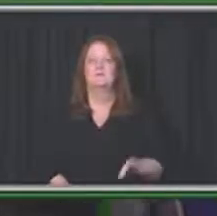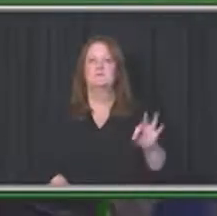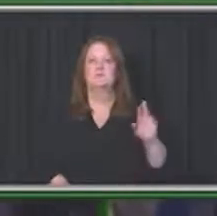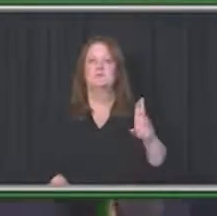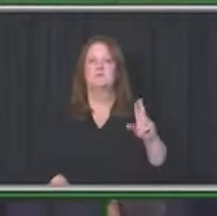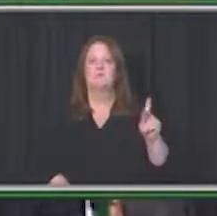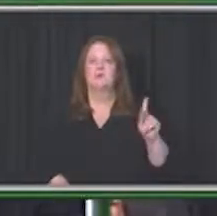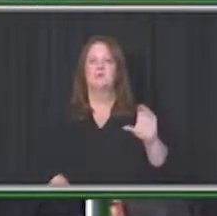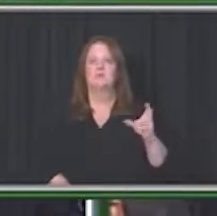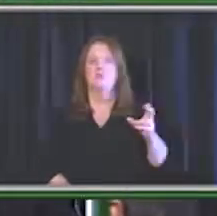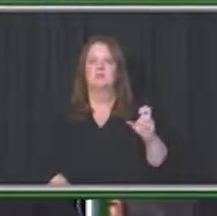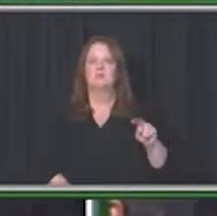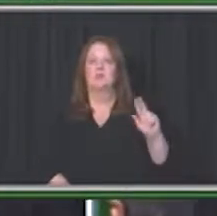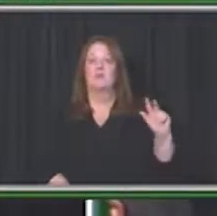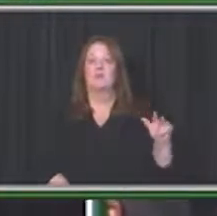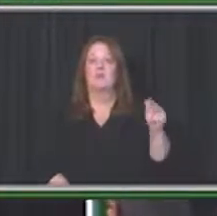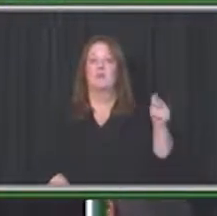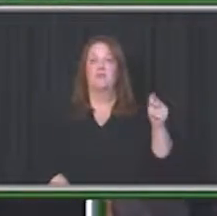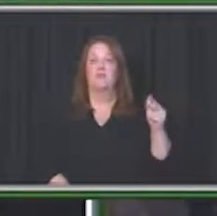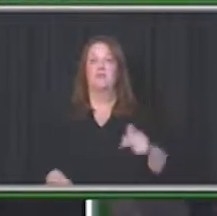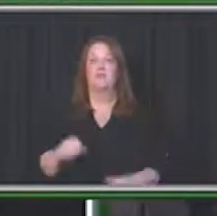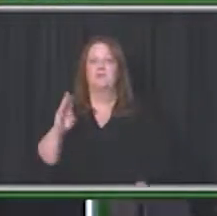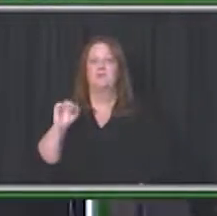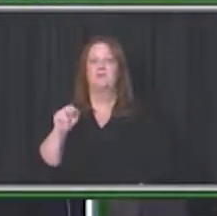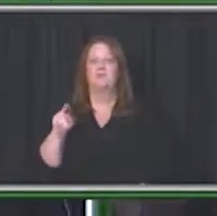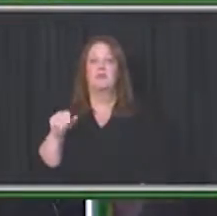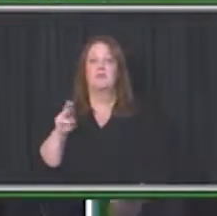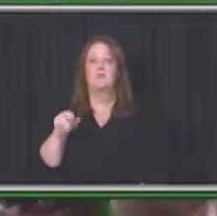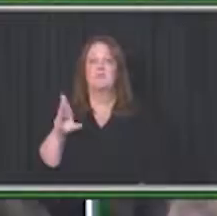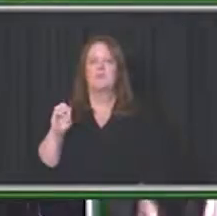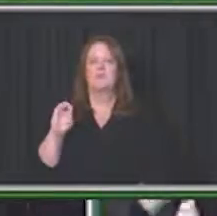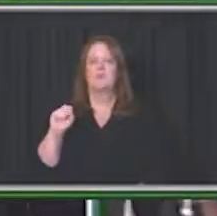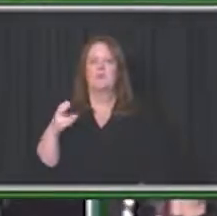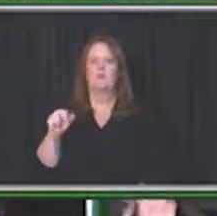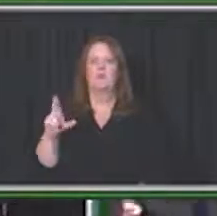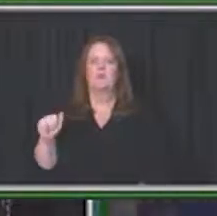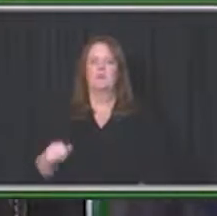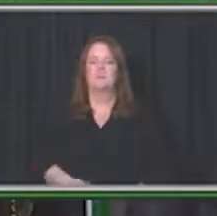Frank Chason the Third. Brianna Marie O'Hara.